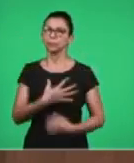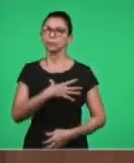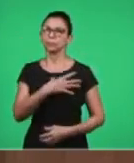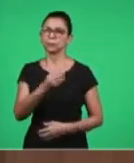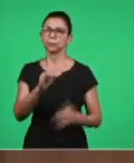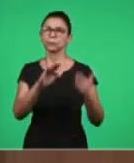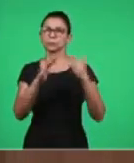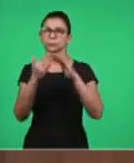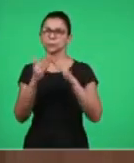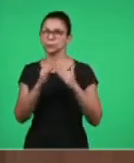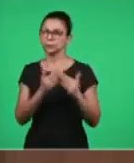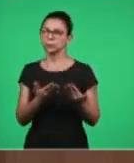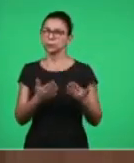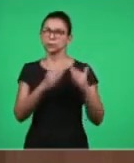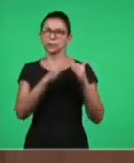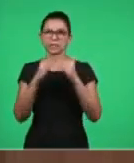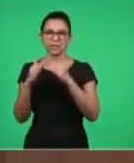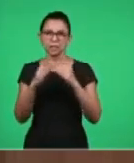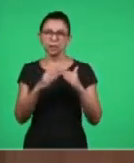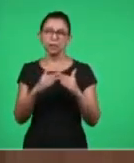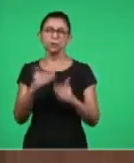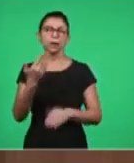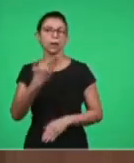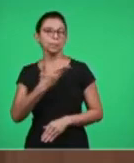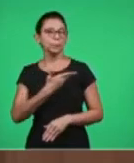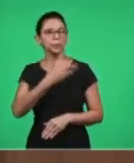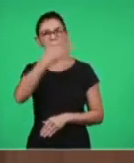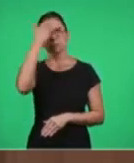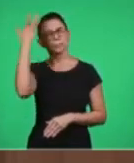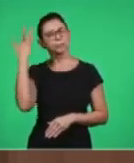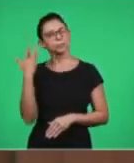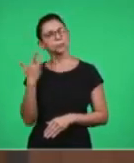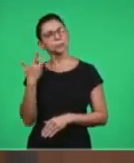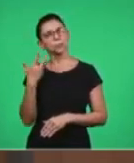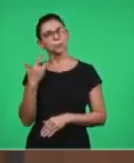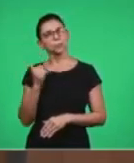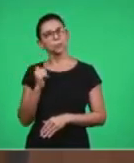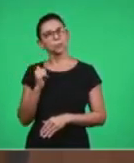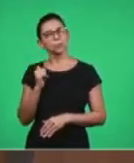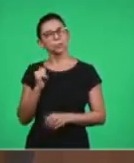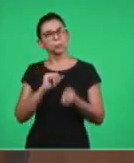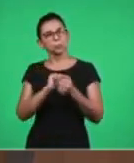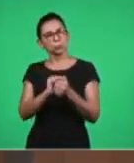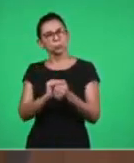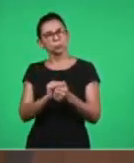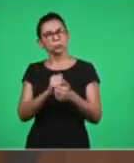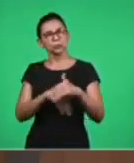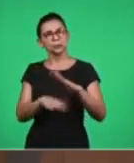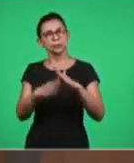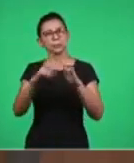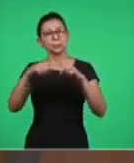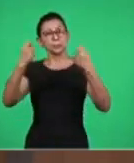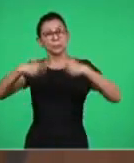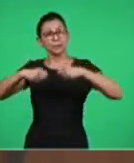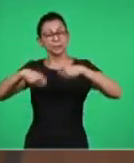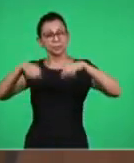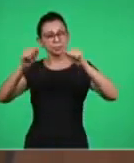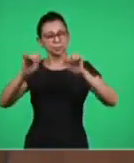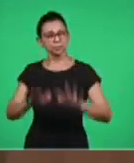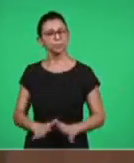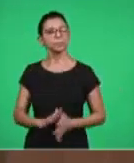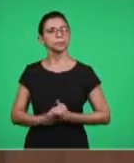So our concern is with our families, our children, our neighbors, the people that are going to be with us in our church that need a blessing.